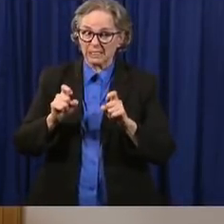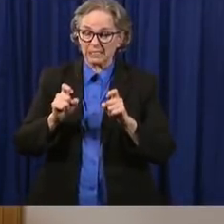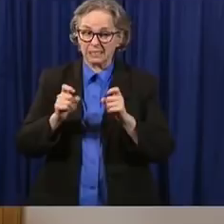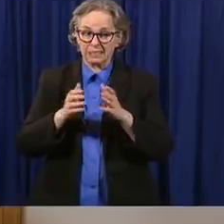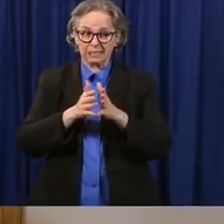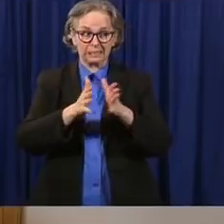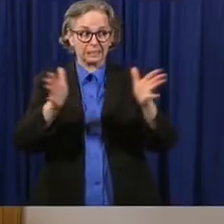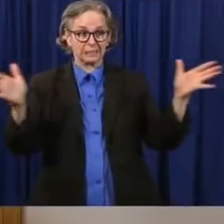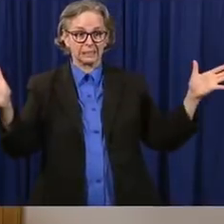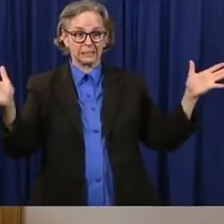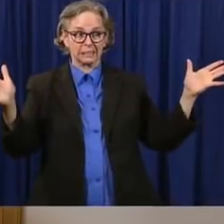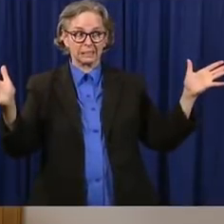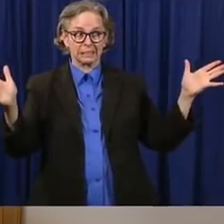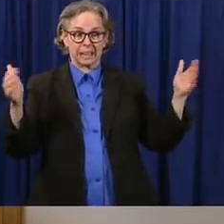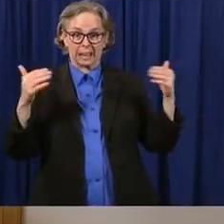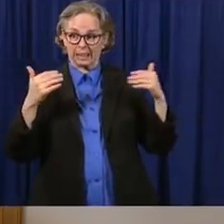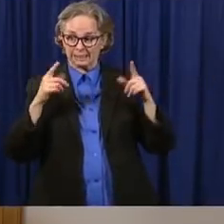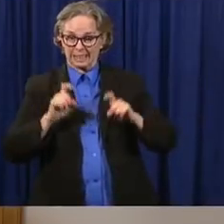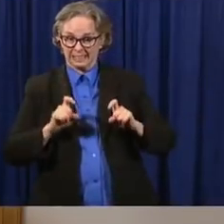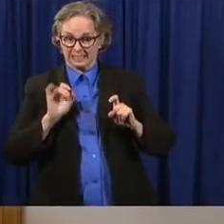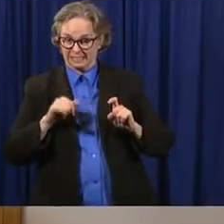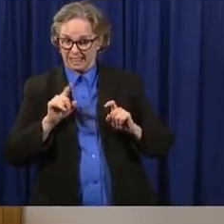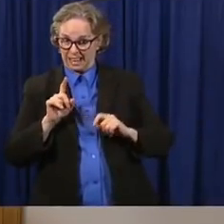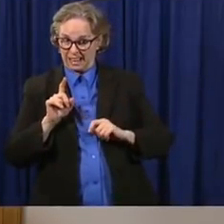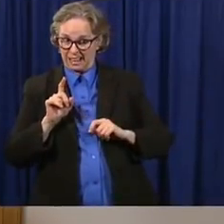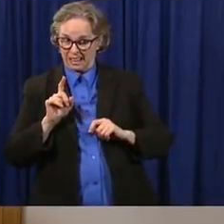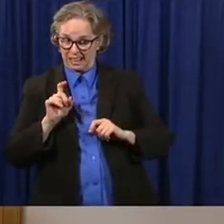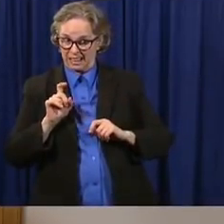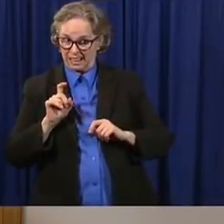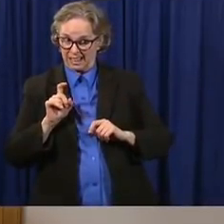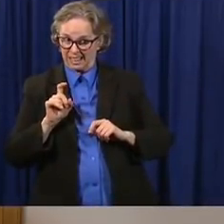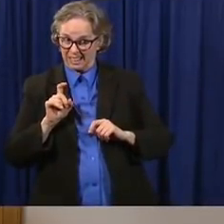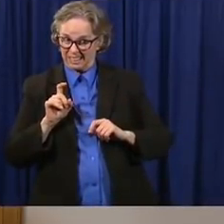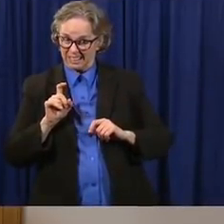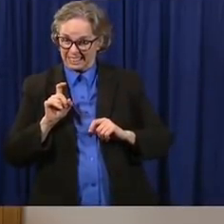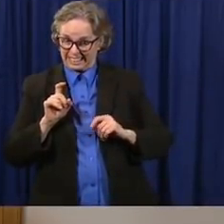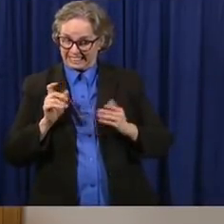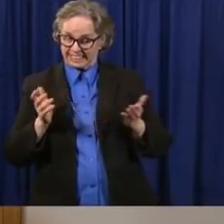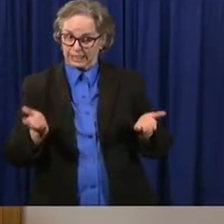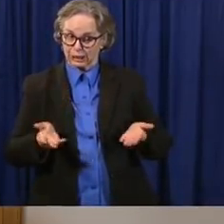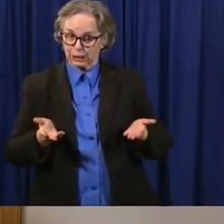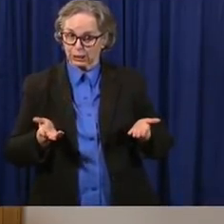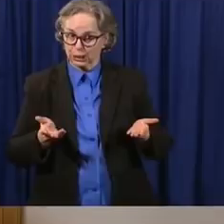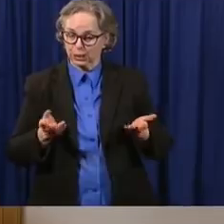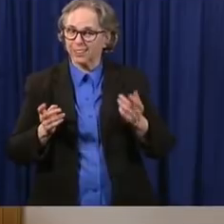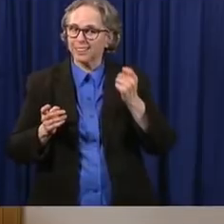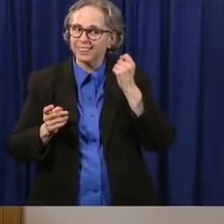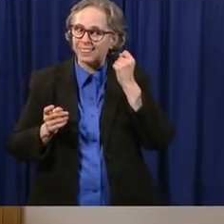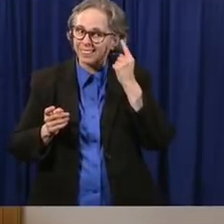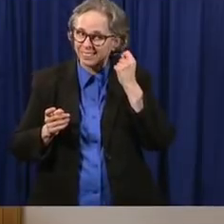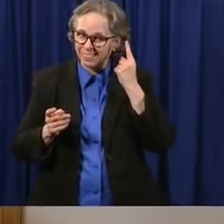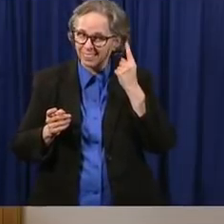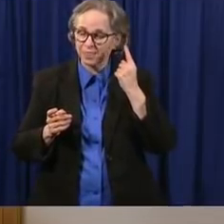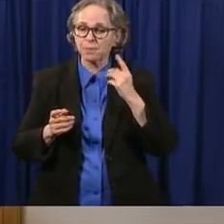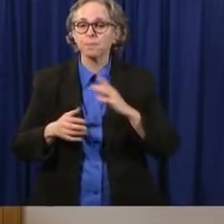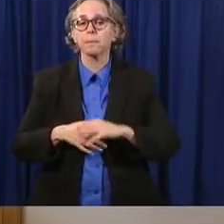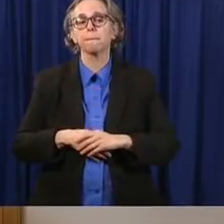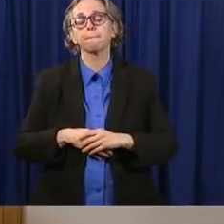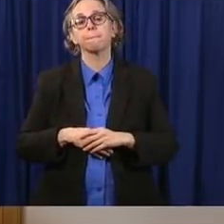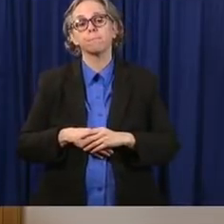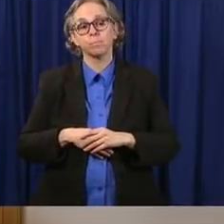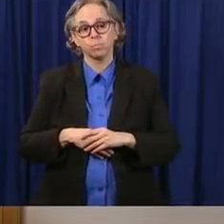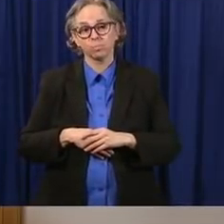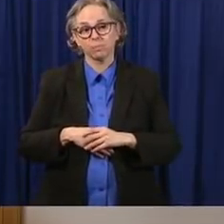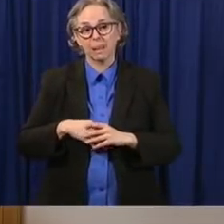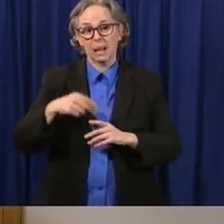the coronavirus, we have evidence the coronavirus is there. The other thing that we're doing as far as the personal protection